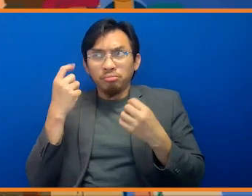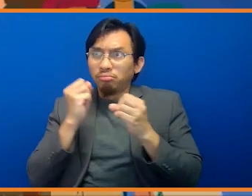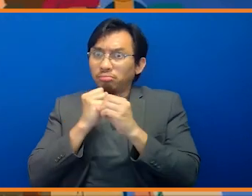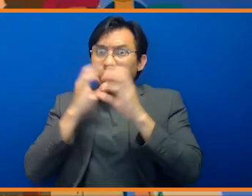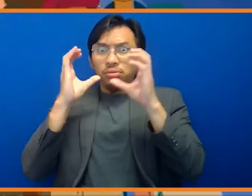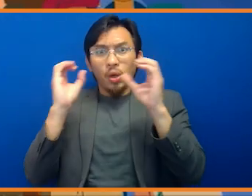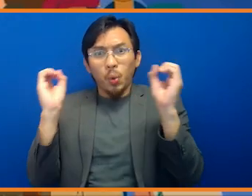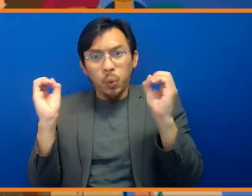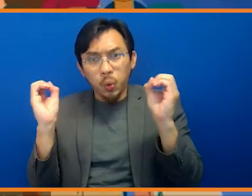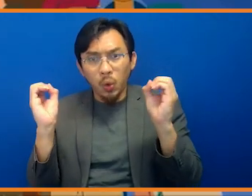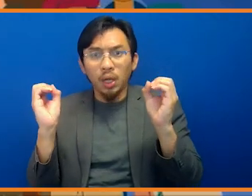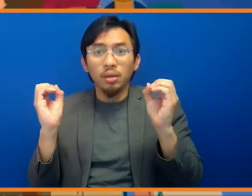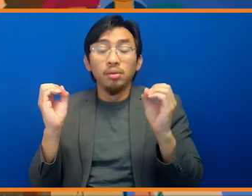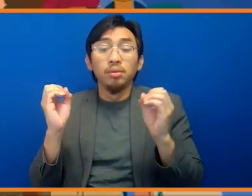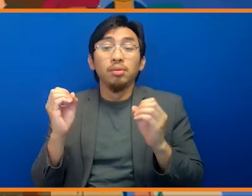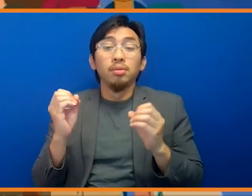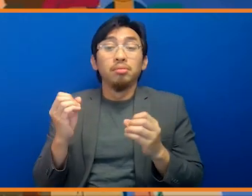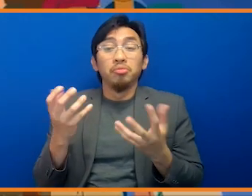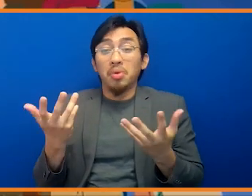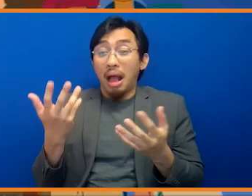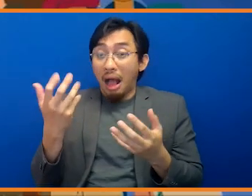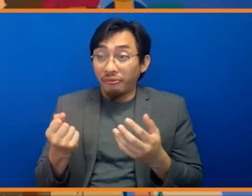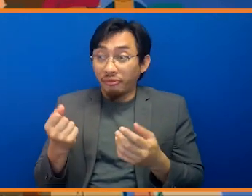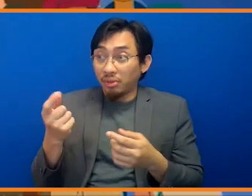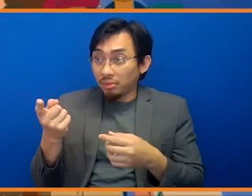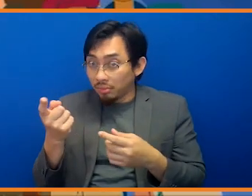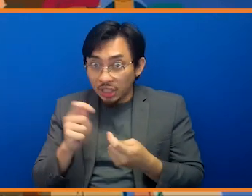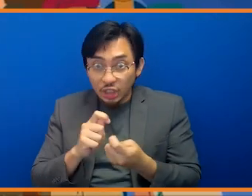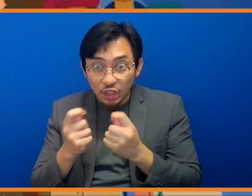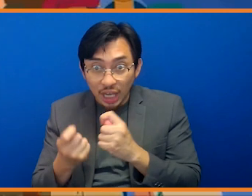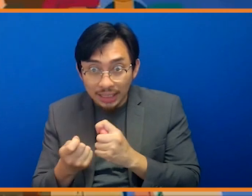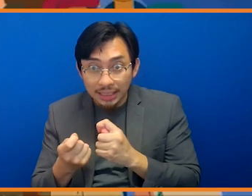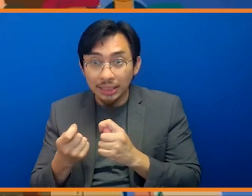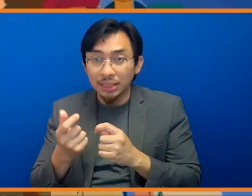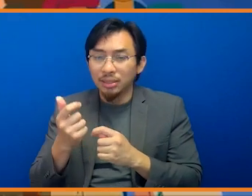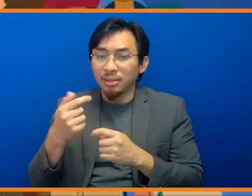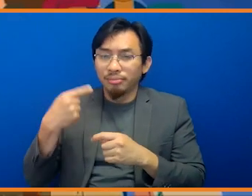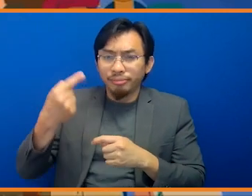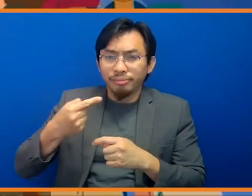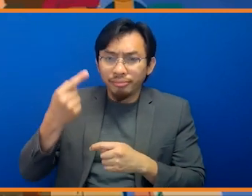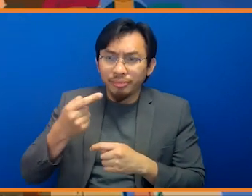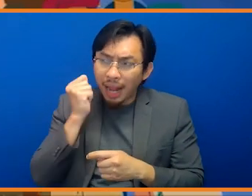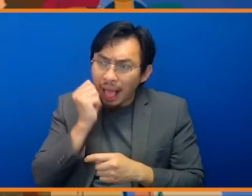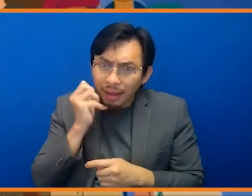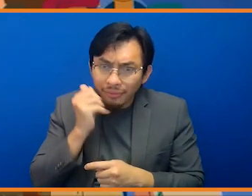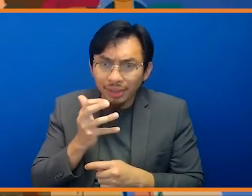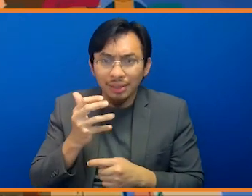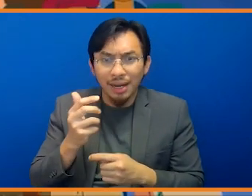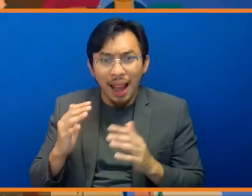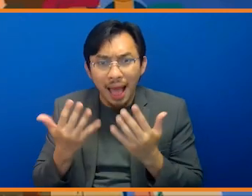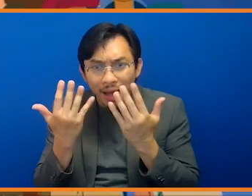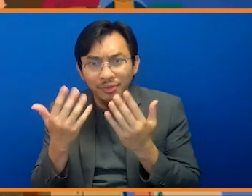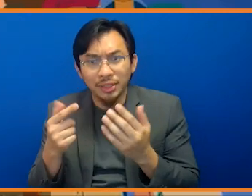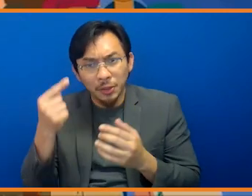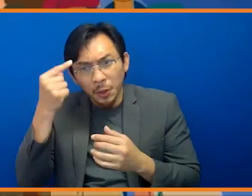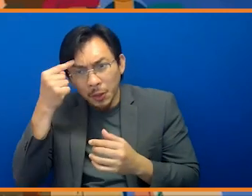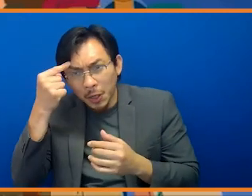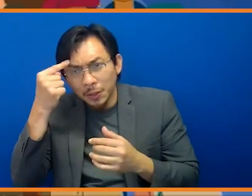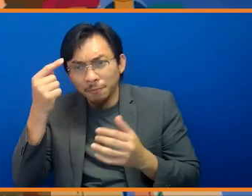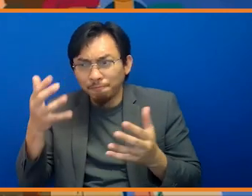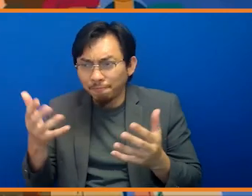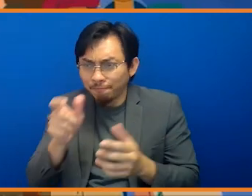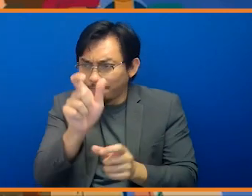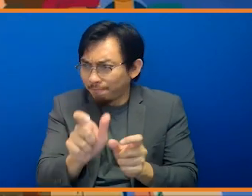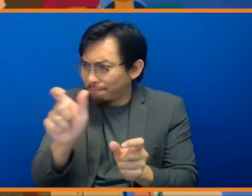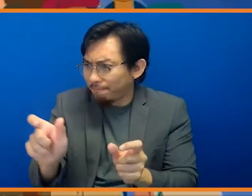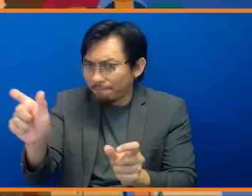of it. There are signs of change in the details of our daily lives, in the thoughts and demeanor